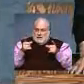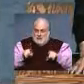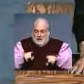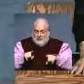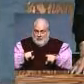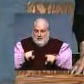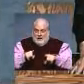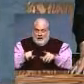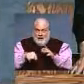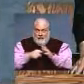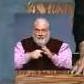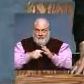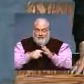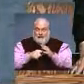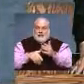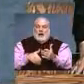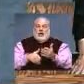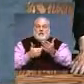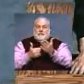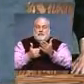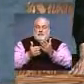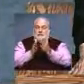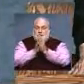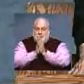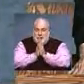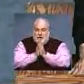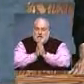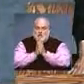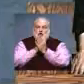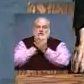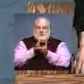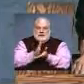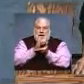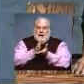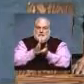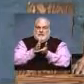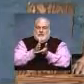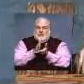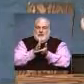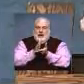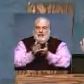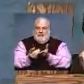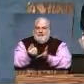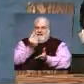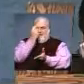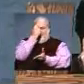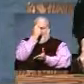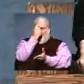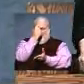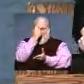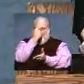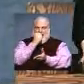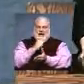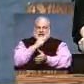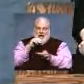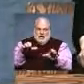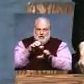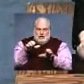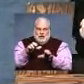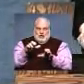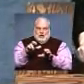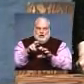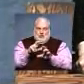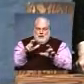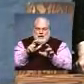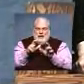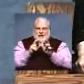this appeal that we bring to you to stop and think and not do ready,